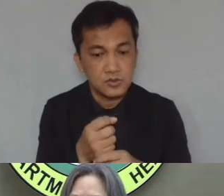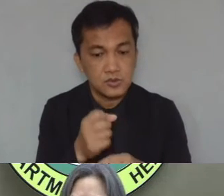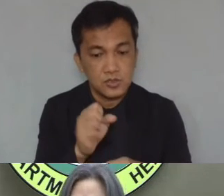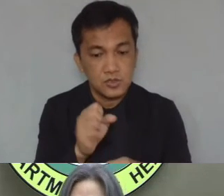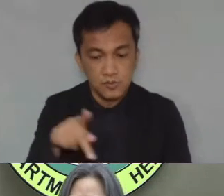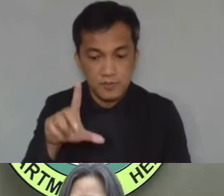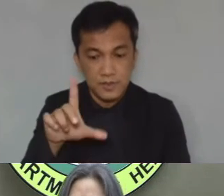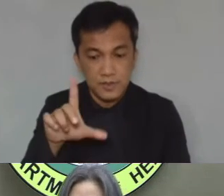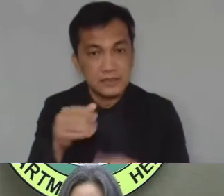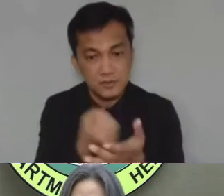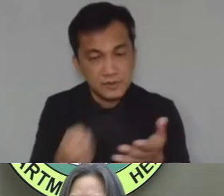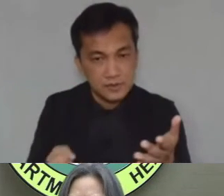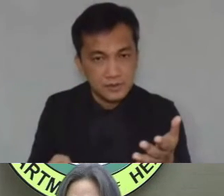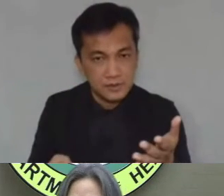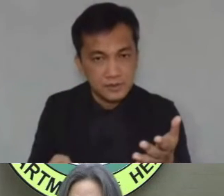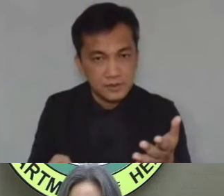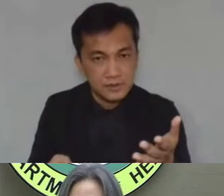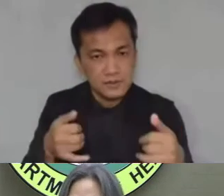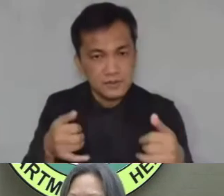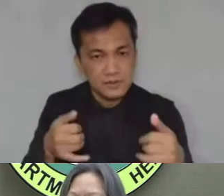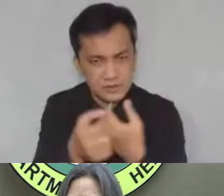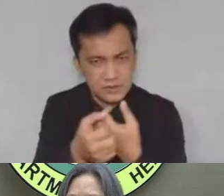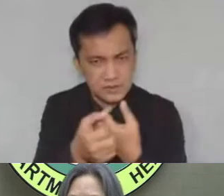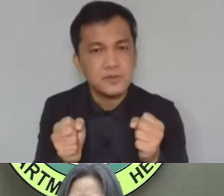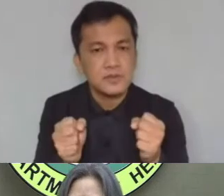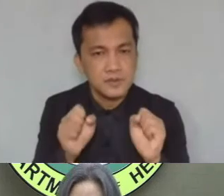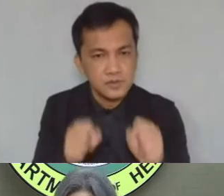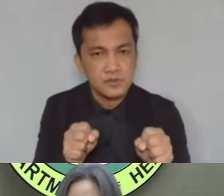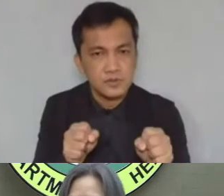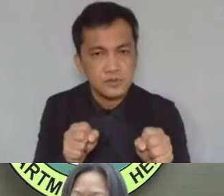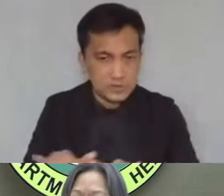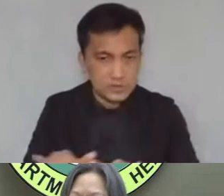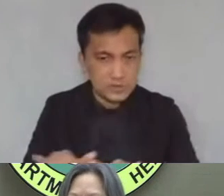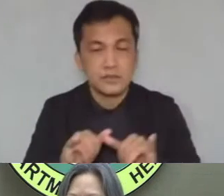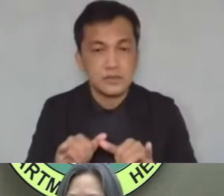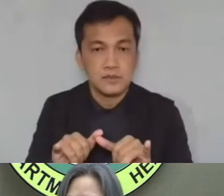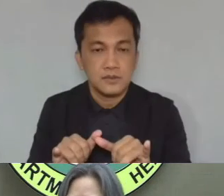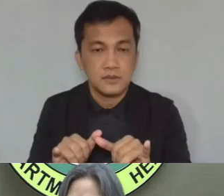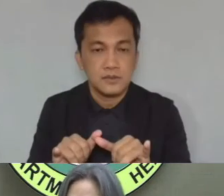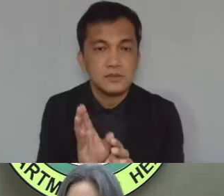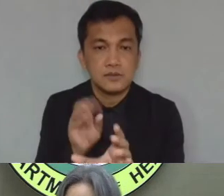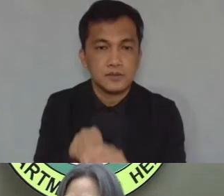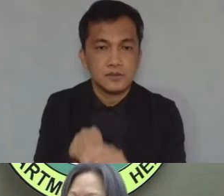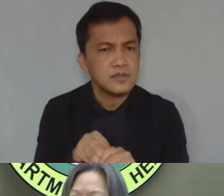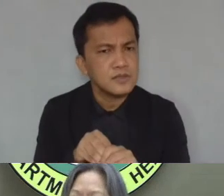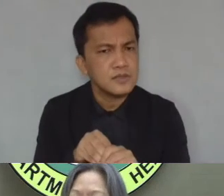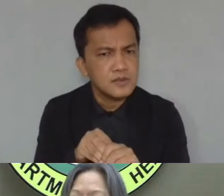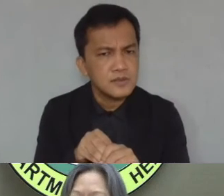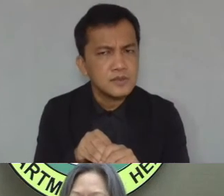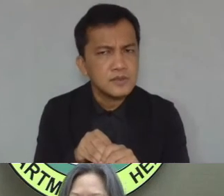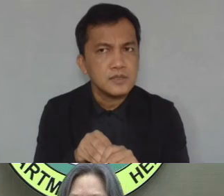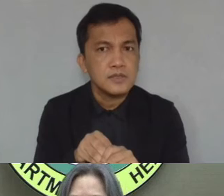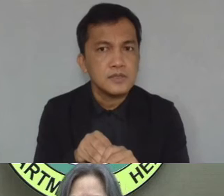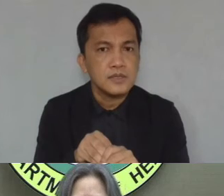have to make sure that the supply of telemedicine is safe, is within standards, and